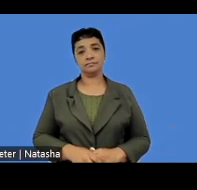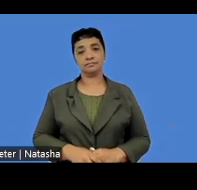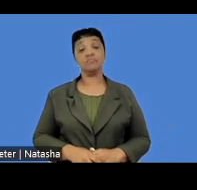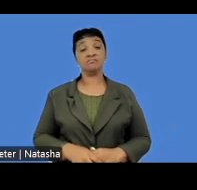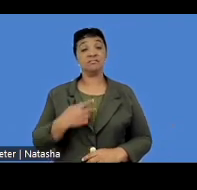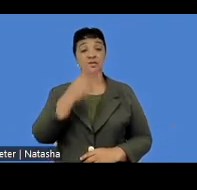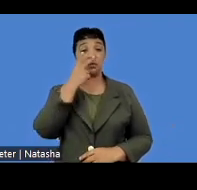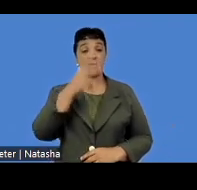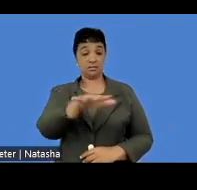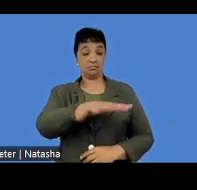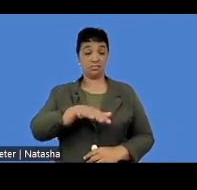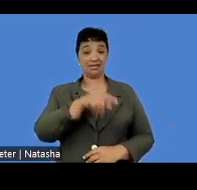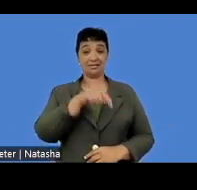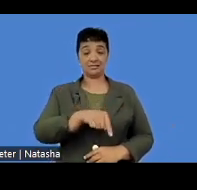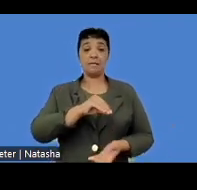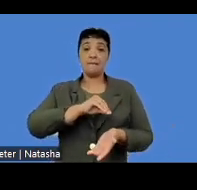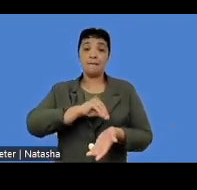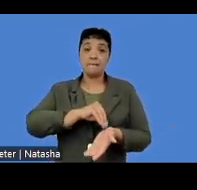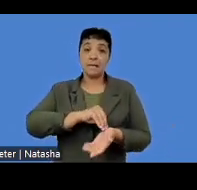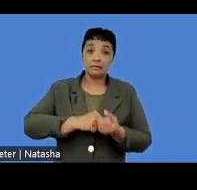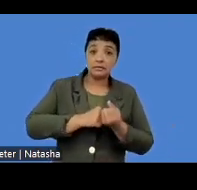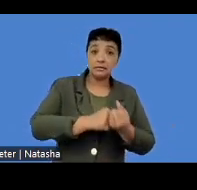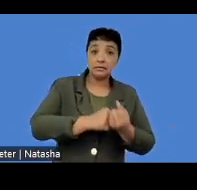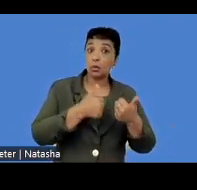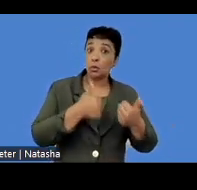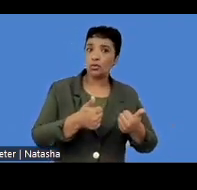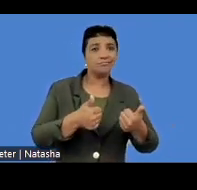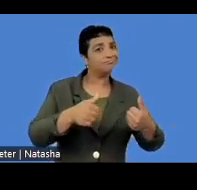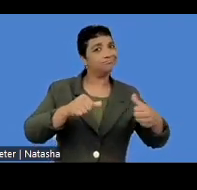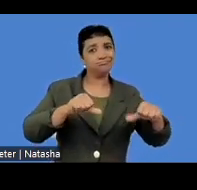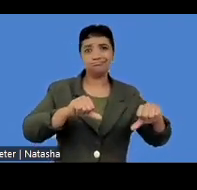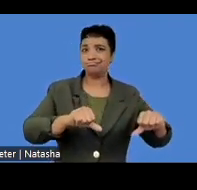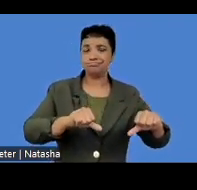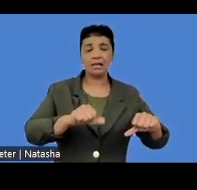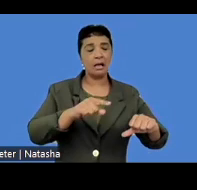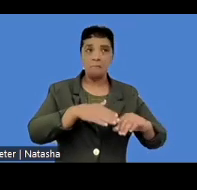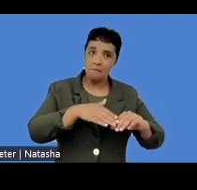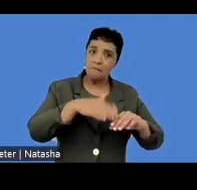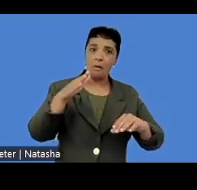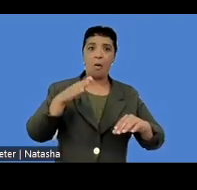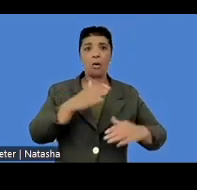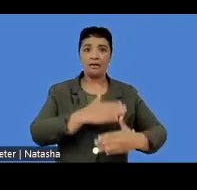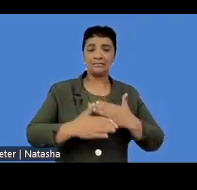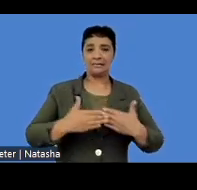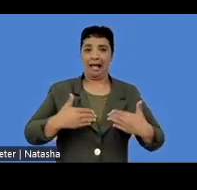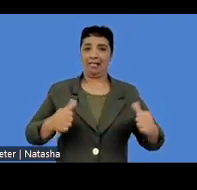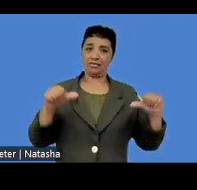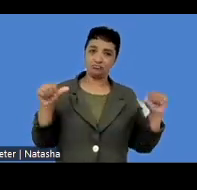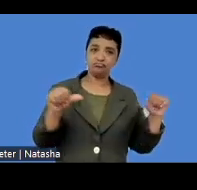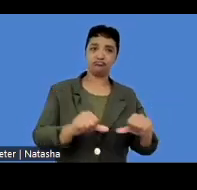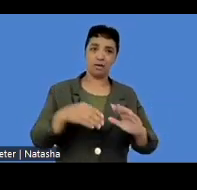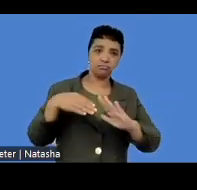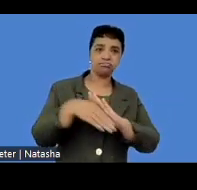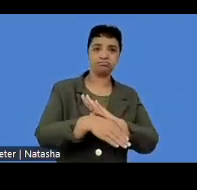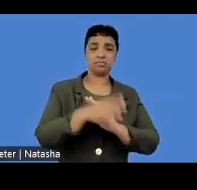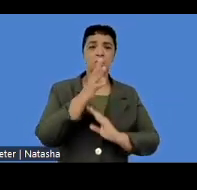support are not enough in order to prevent the aggravation of their state of health. What does it